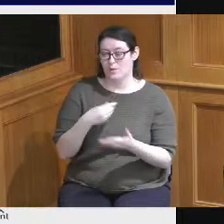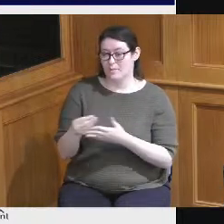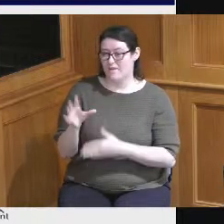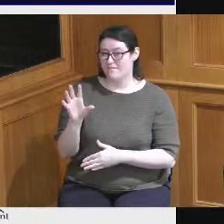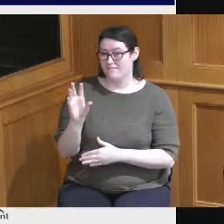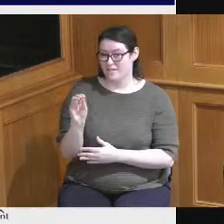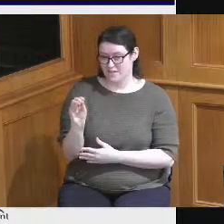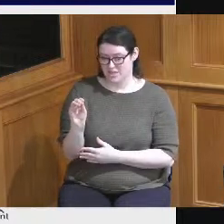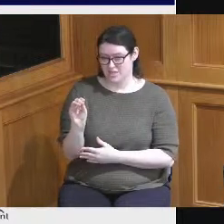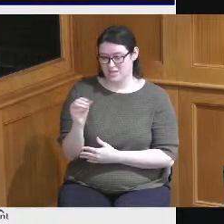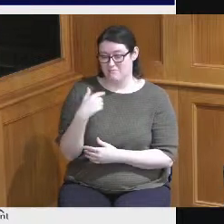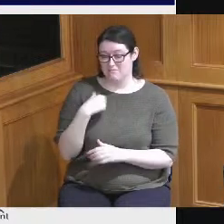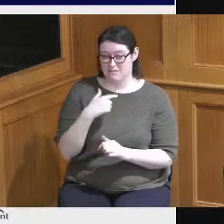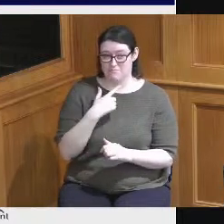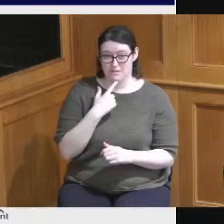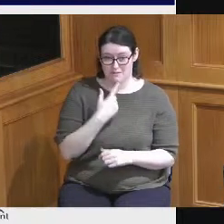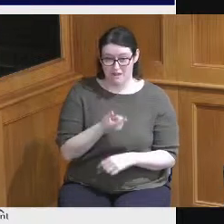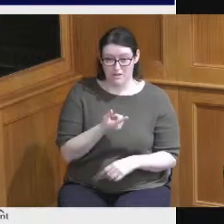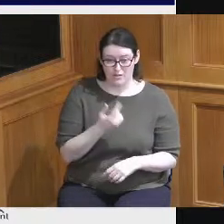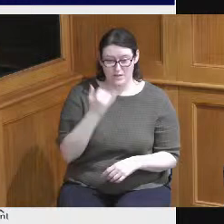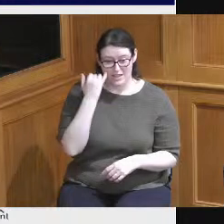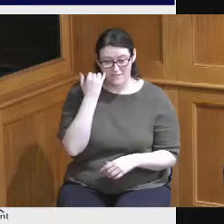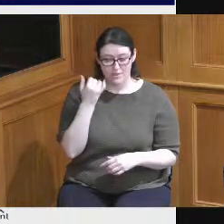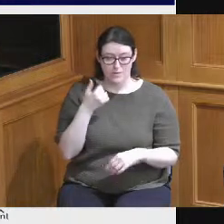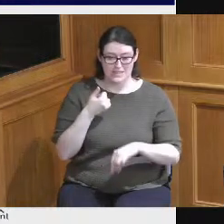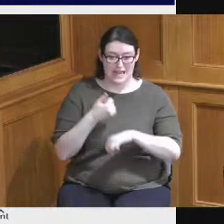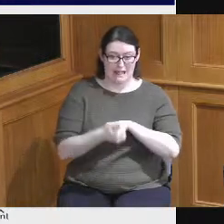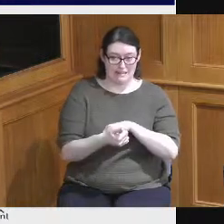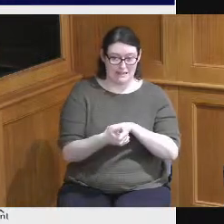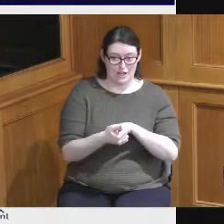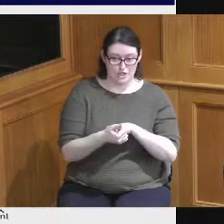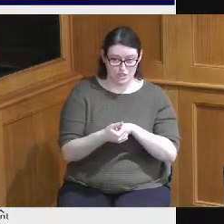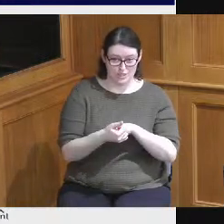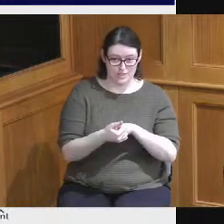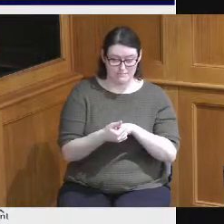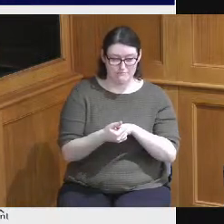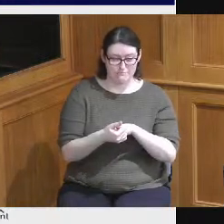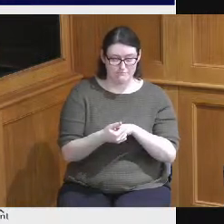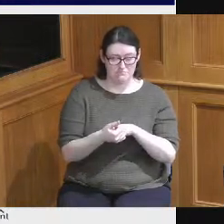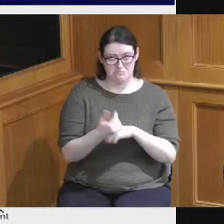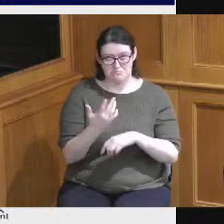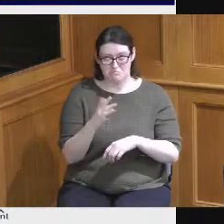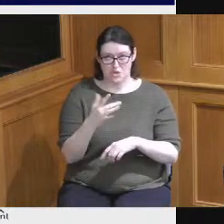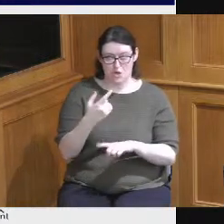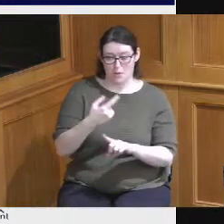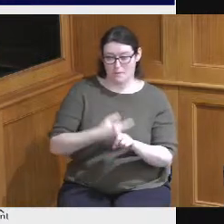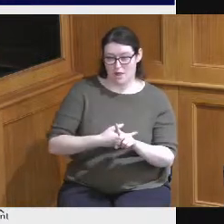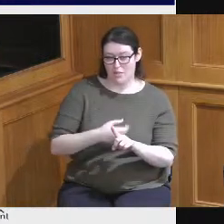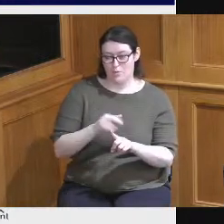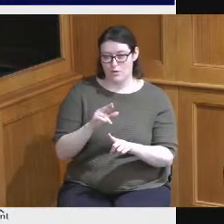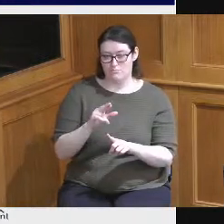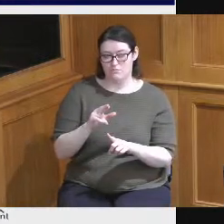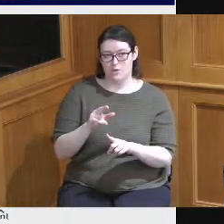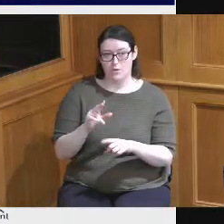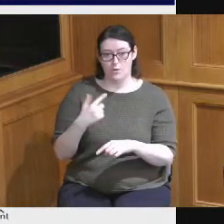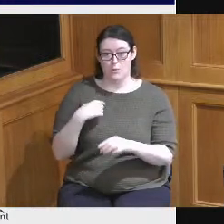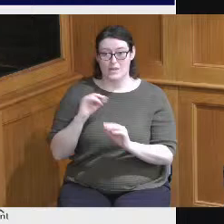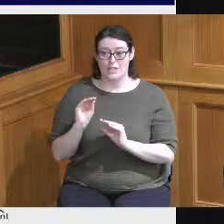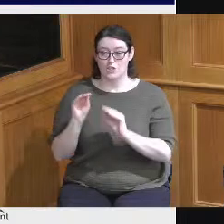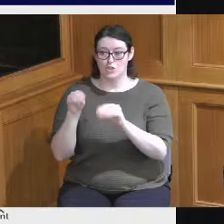these, and I can tell you that there was an allegation made probably within a month or so of us having installed